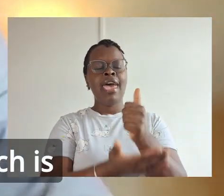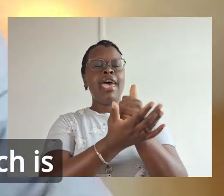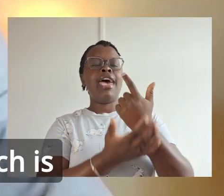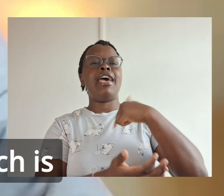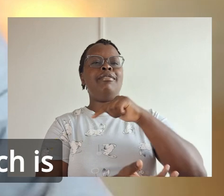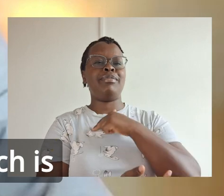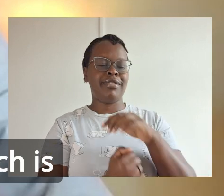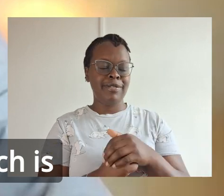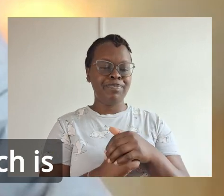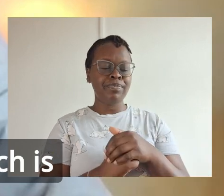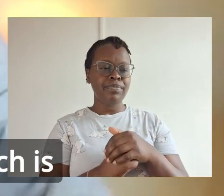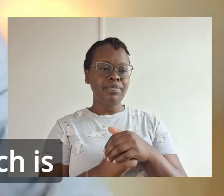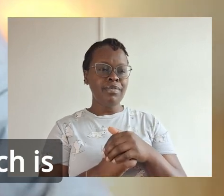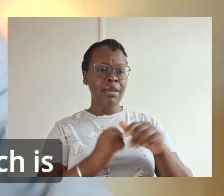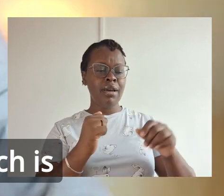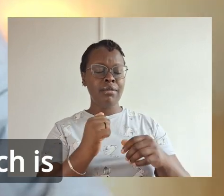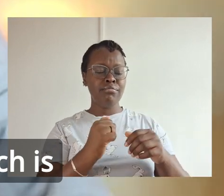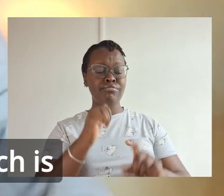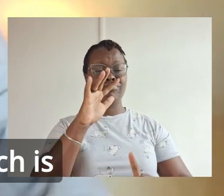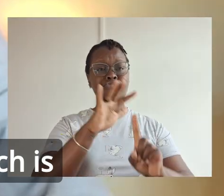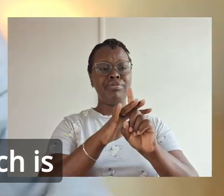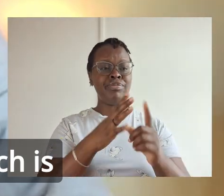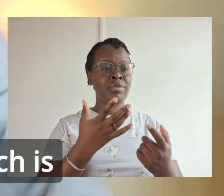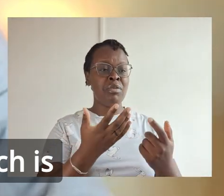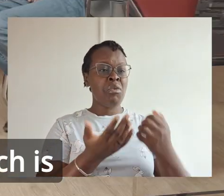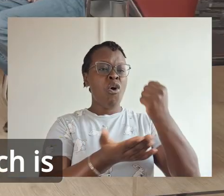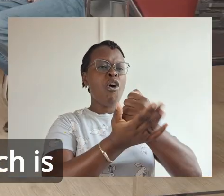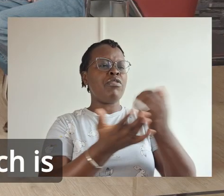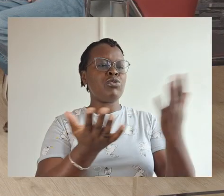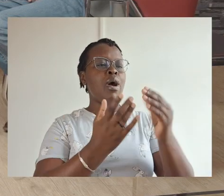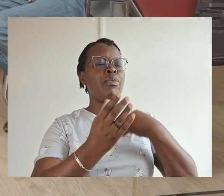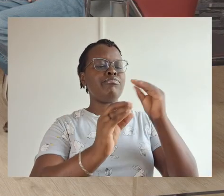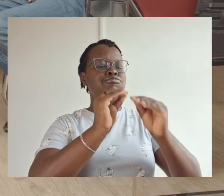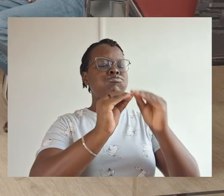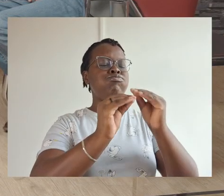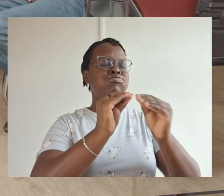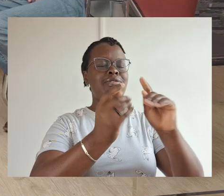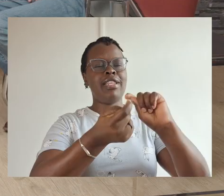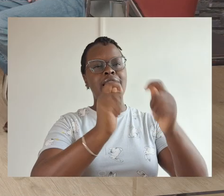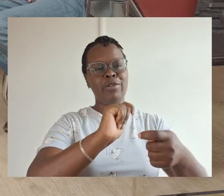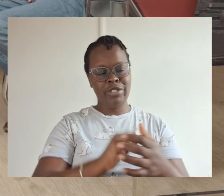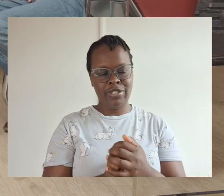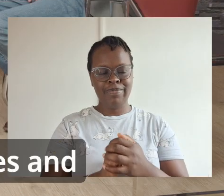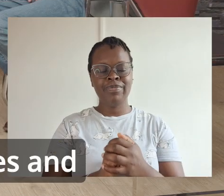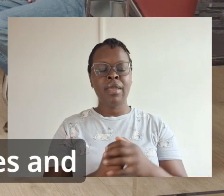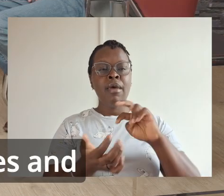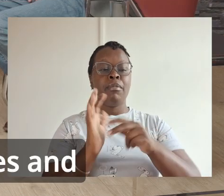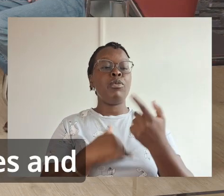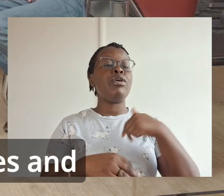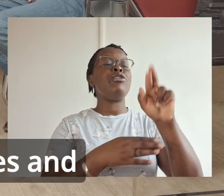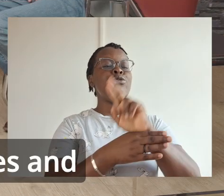set up a literacy content which is fit for that community. So we